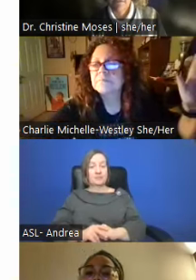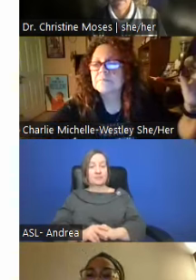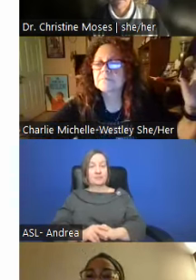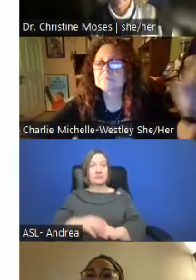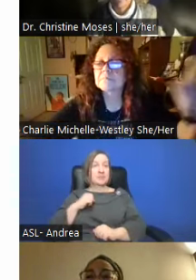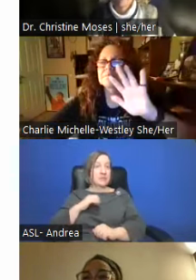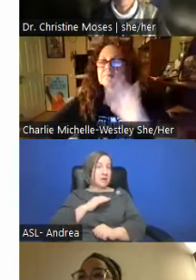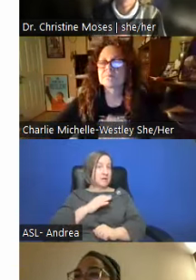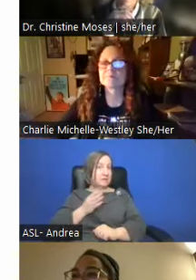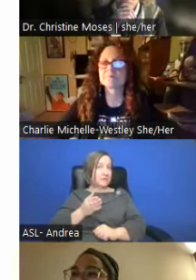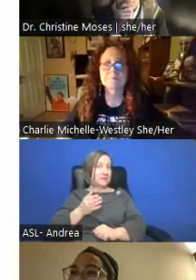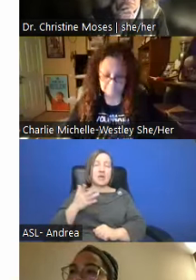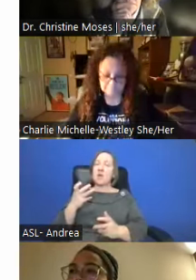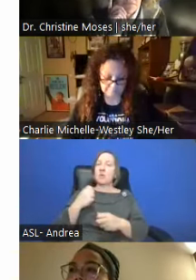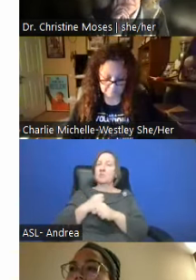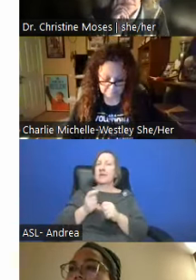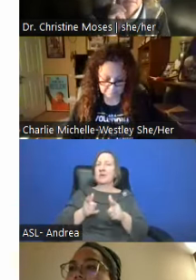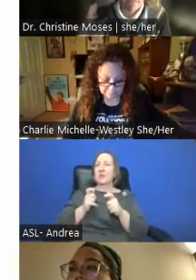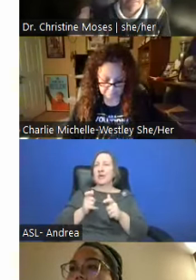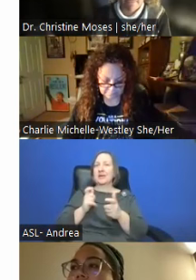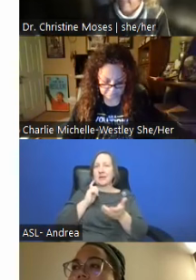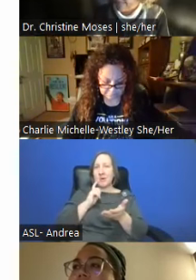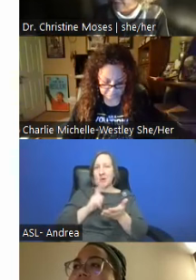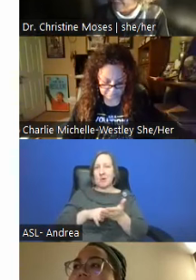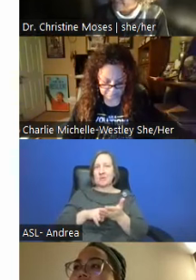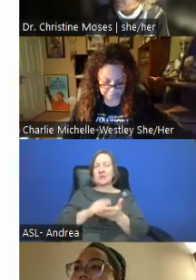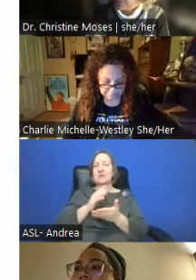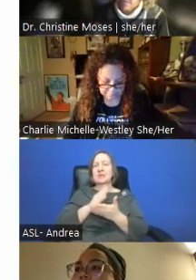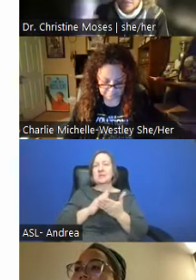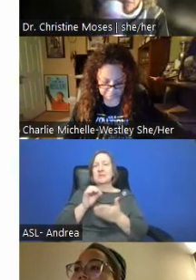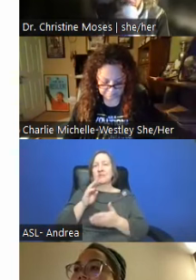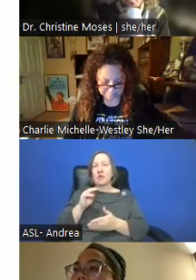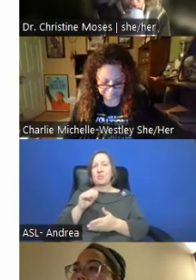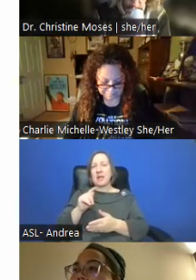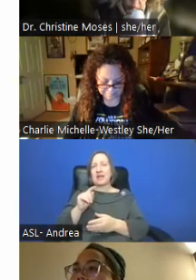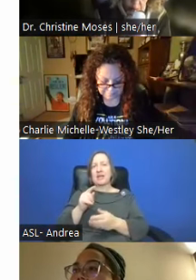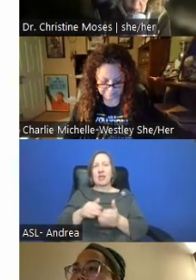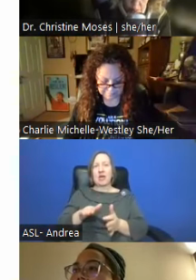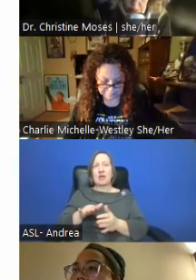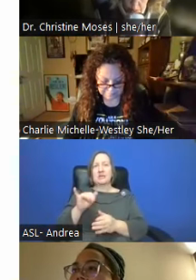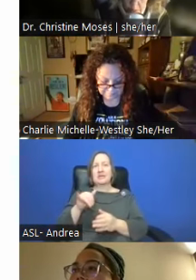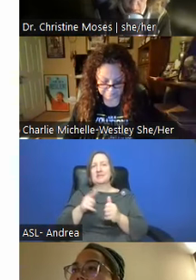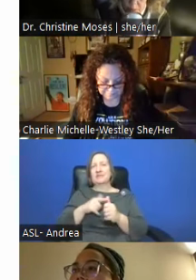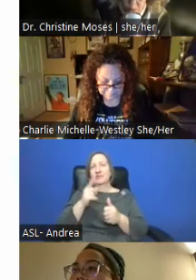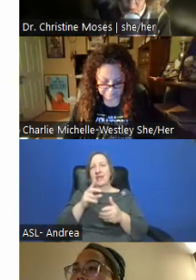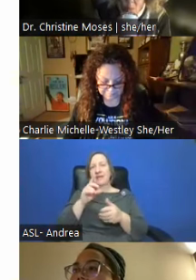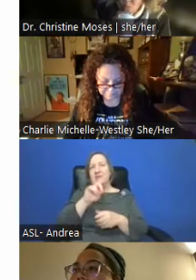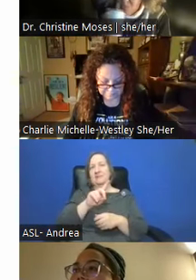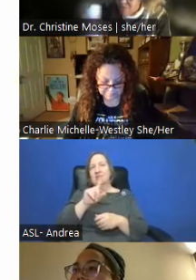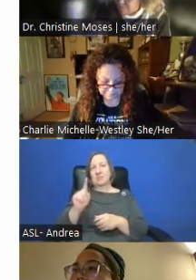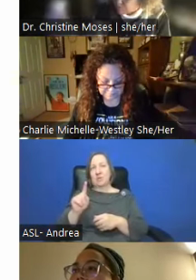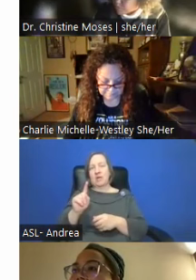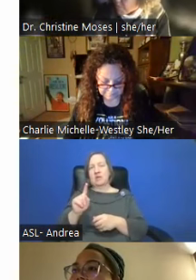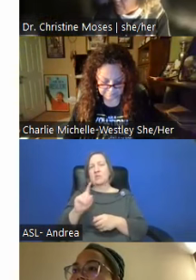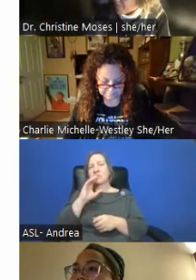Staff. Just wanted to make a quick note that some formatting got lost here. This first half of D1 was